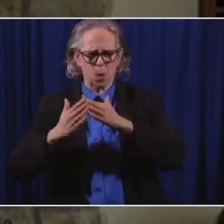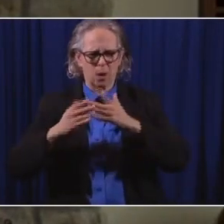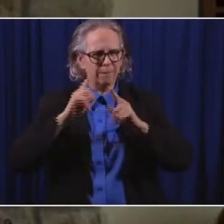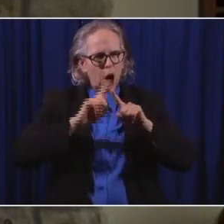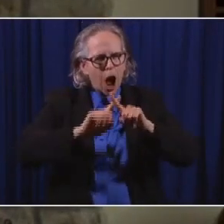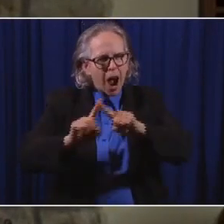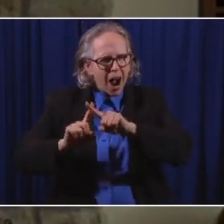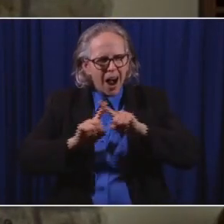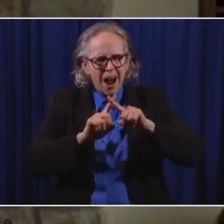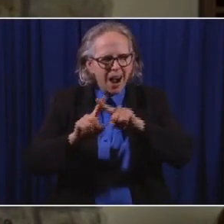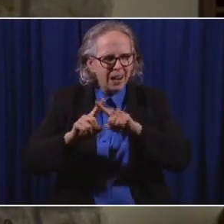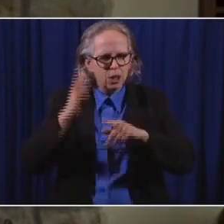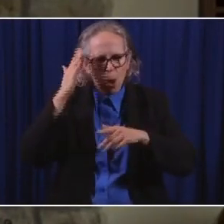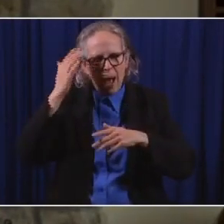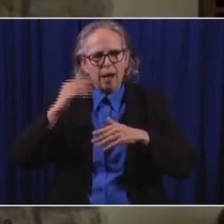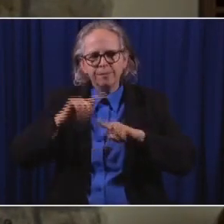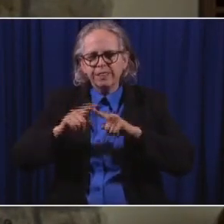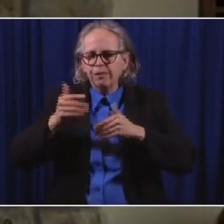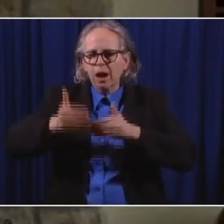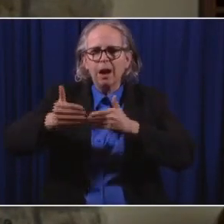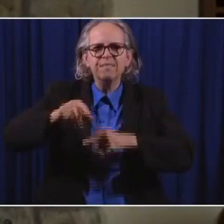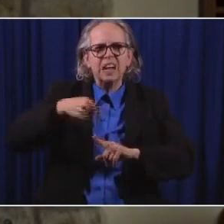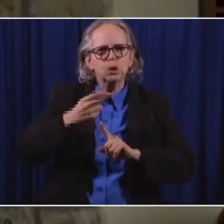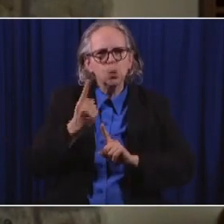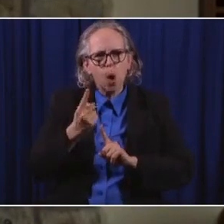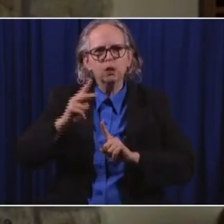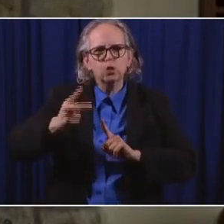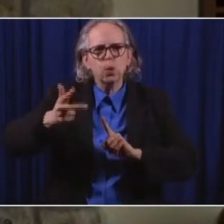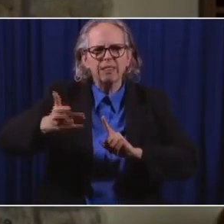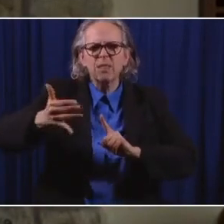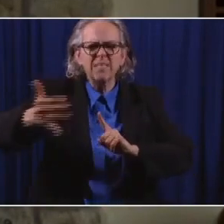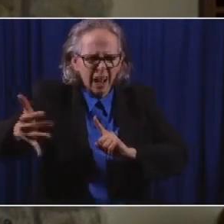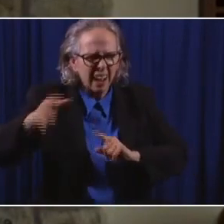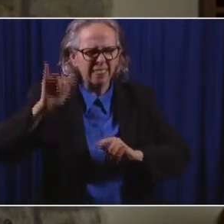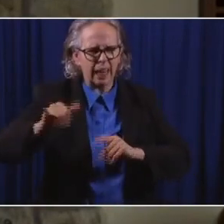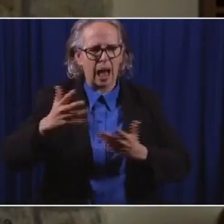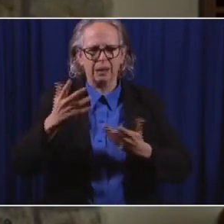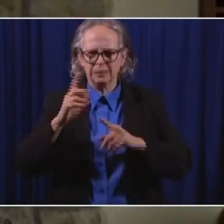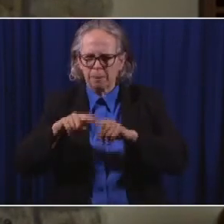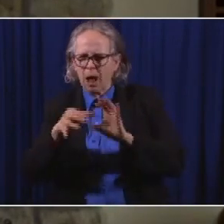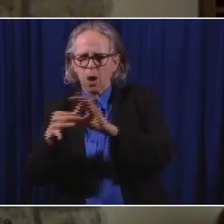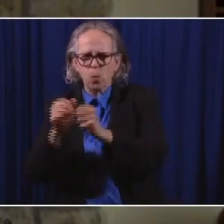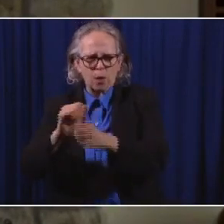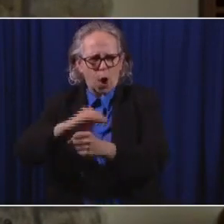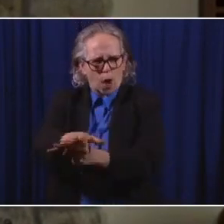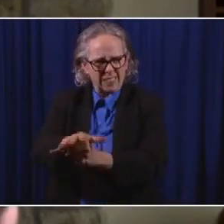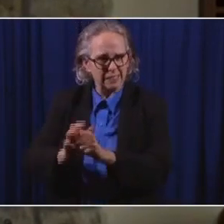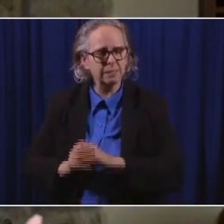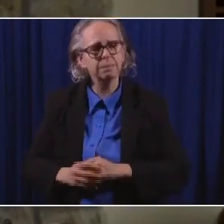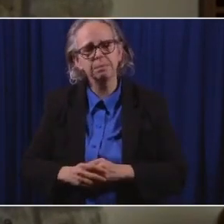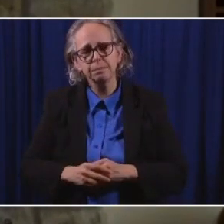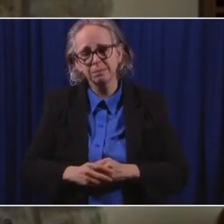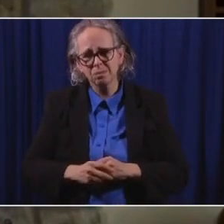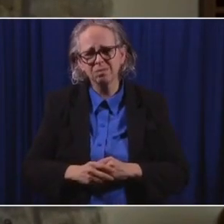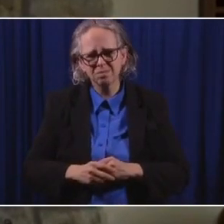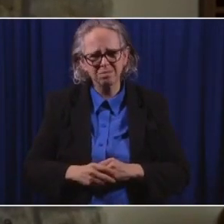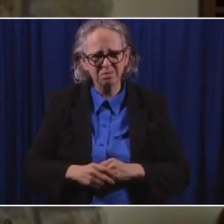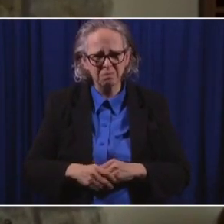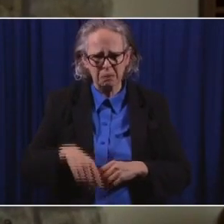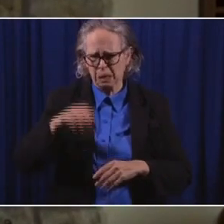in life has been, and my experience in politics and government in Ohio is things happen at the local